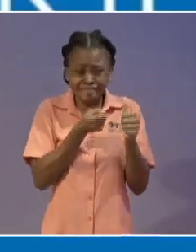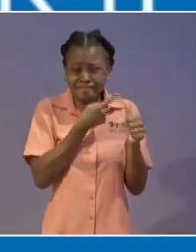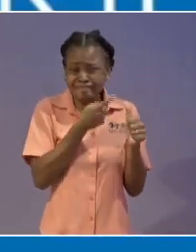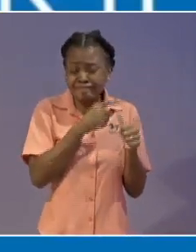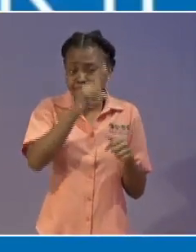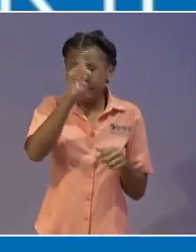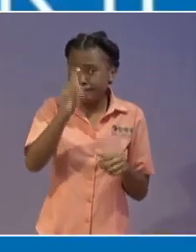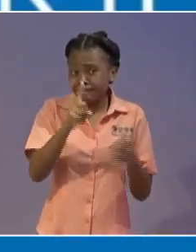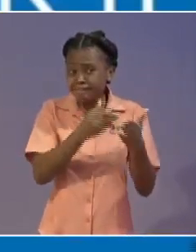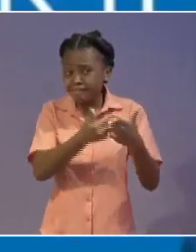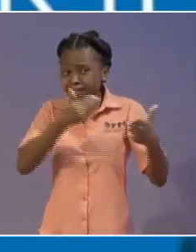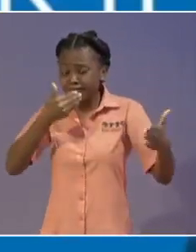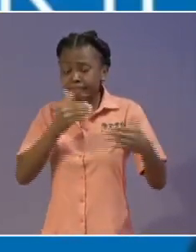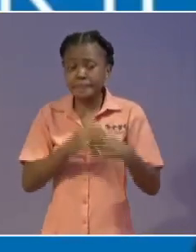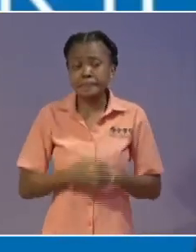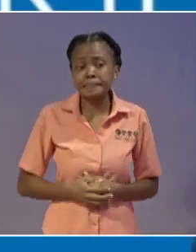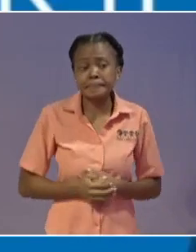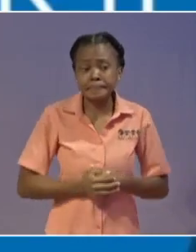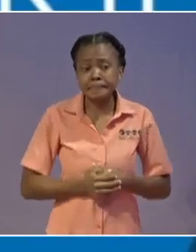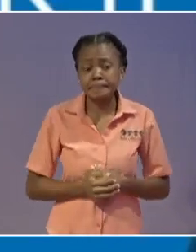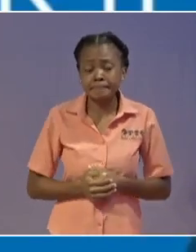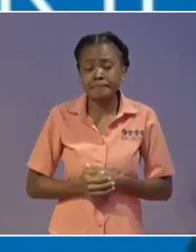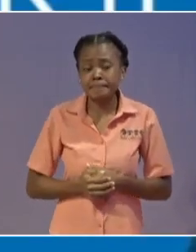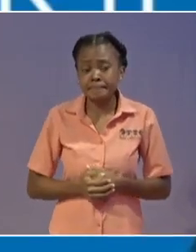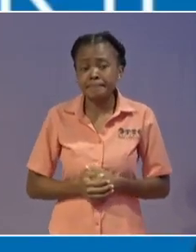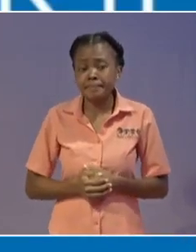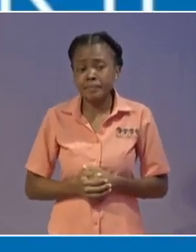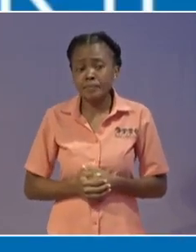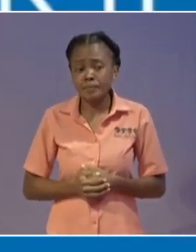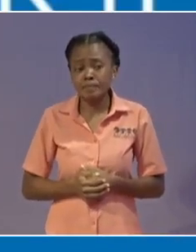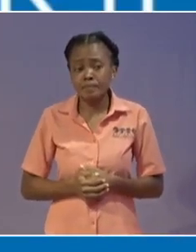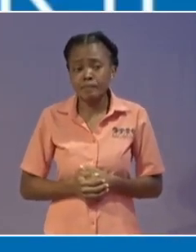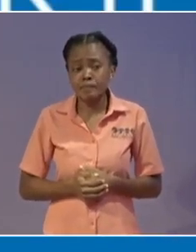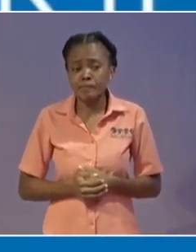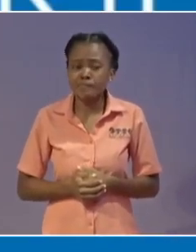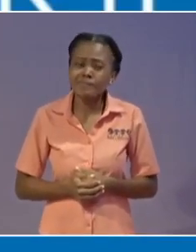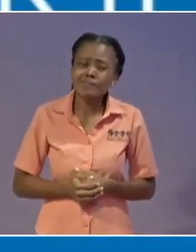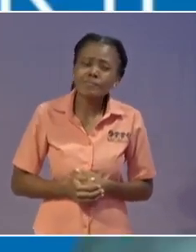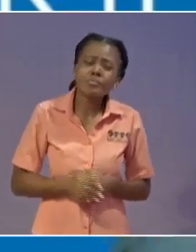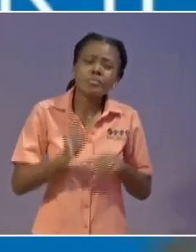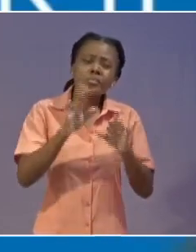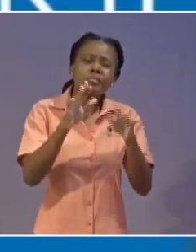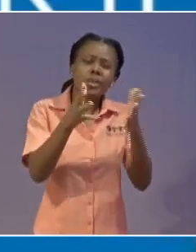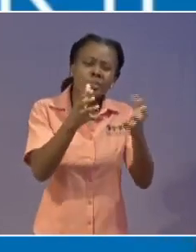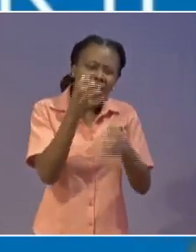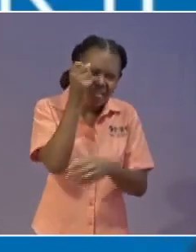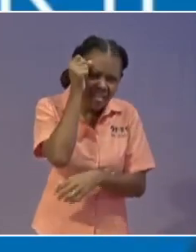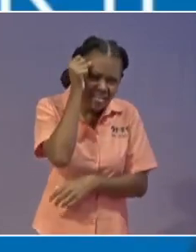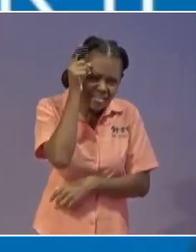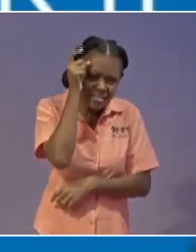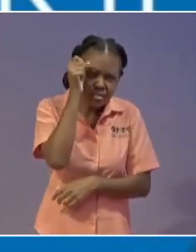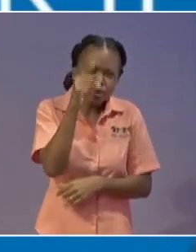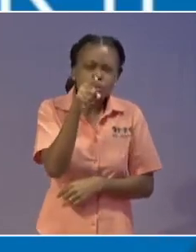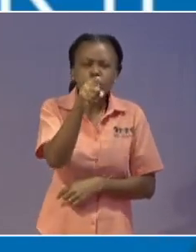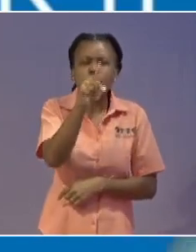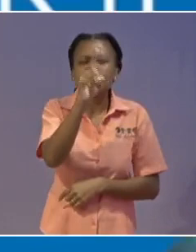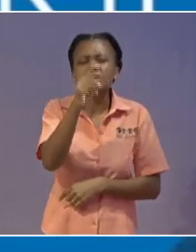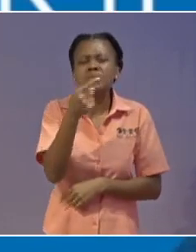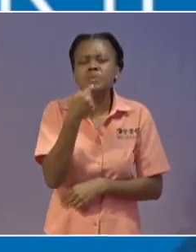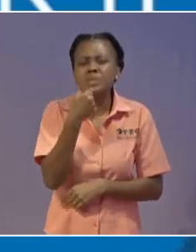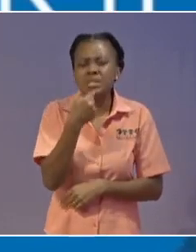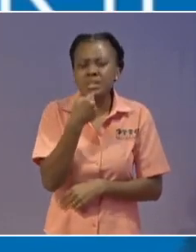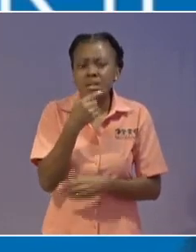We're not fully vaccinated. What I'm trying to get at is that if when you say there is a certain number of